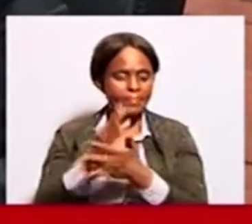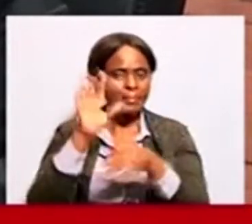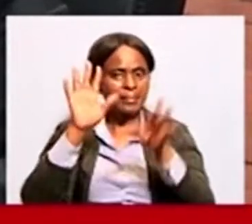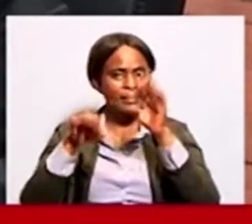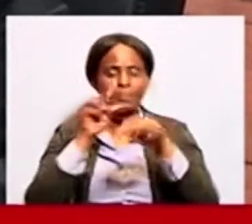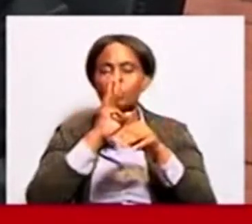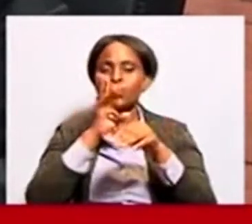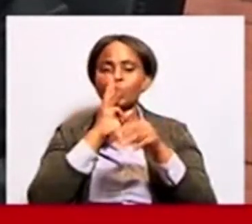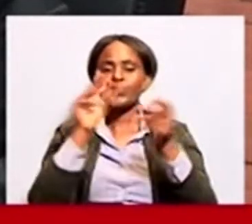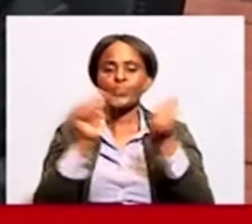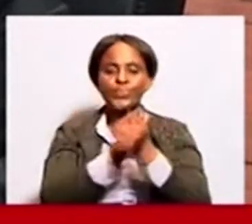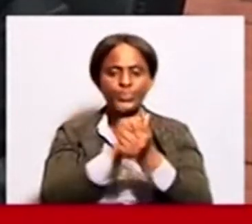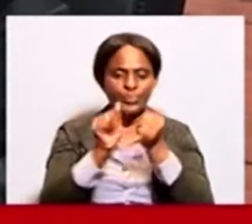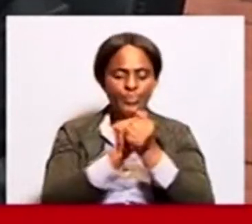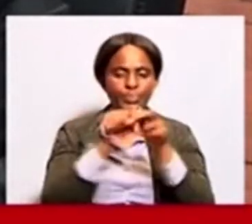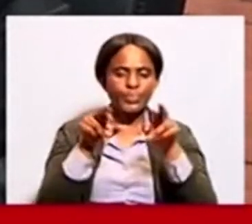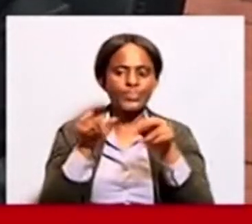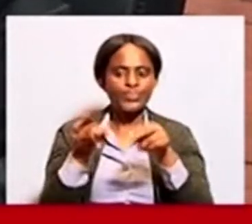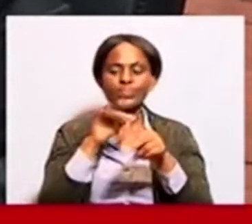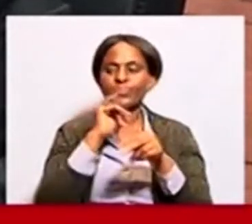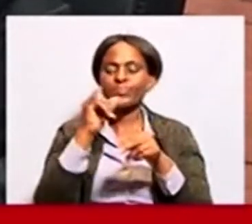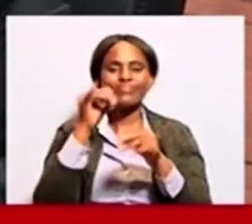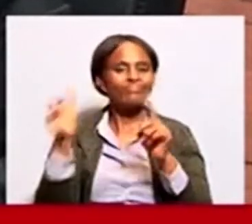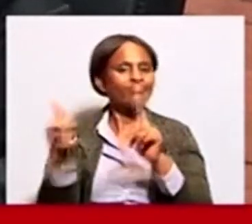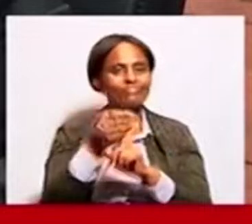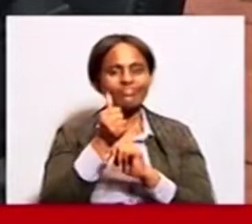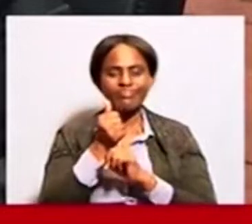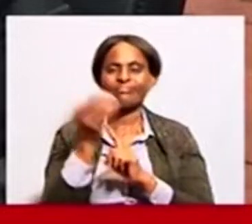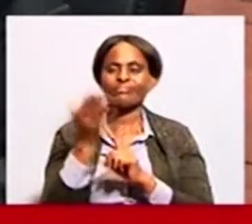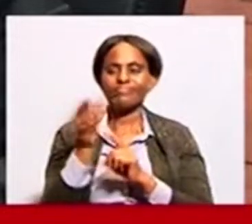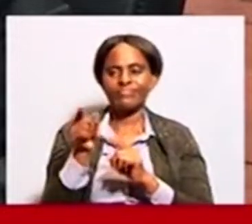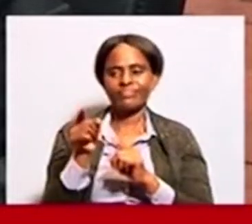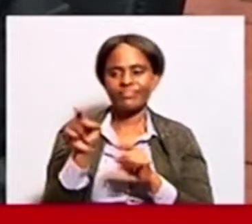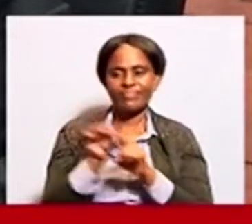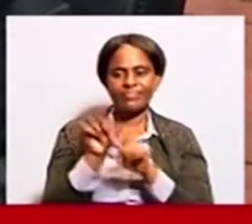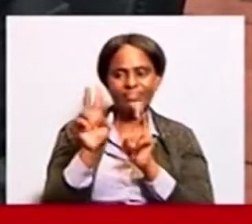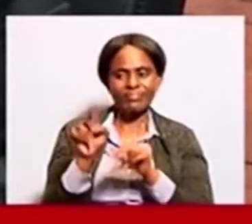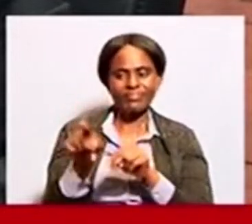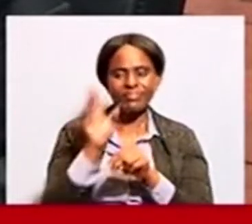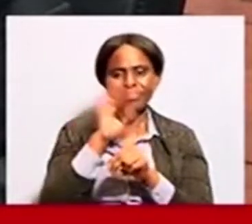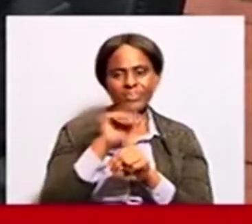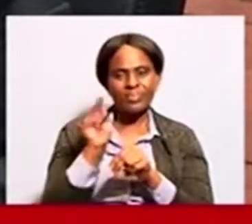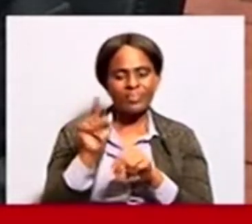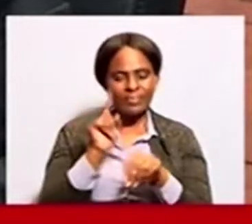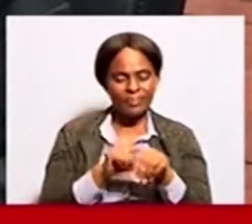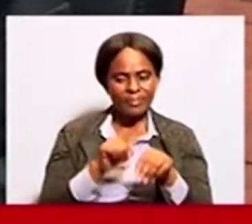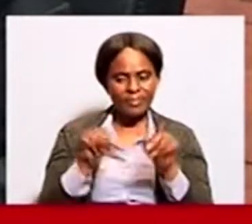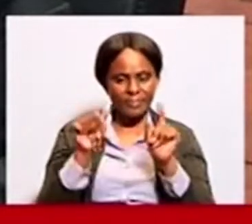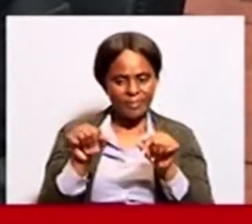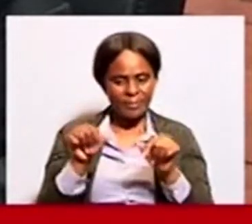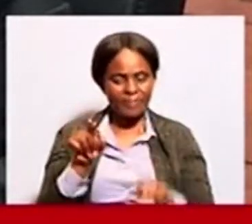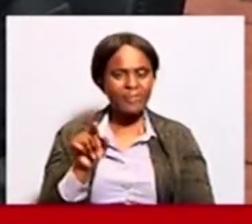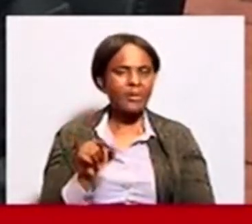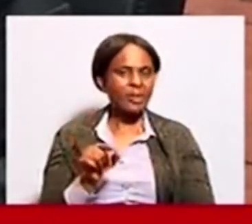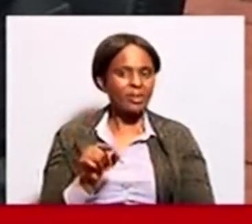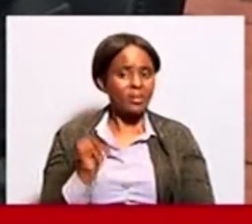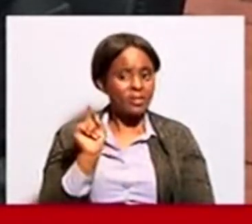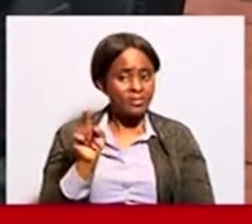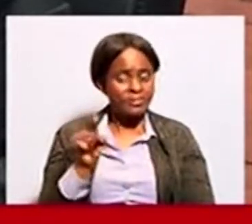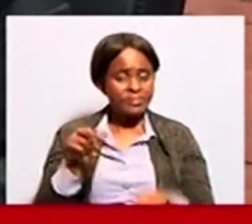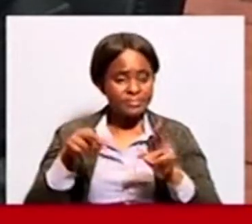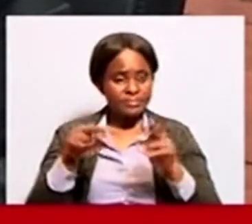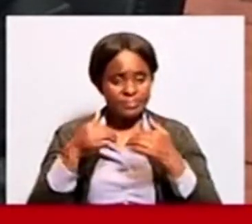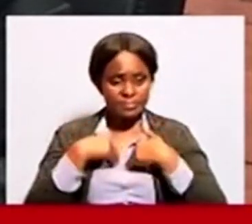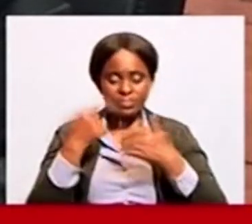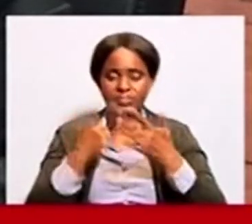rainwater from damaging the road, had not been achieved, as it was observed at the time of audit inspection that the road